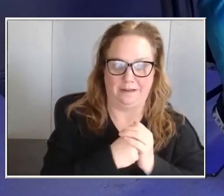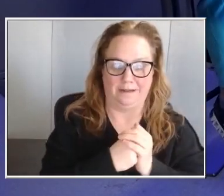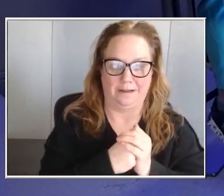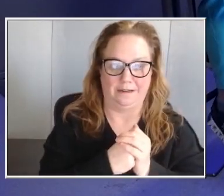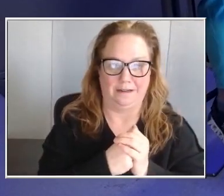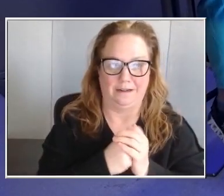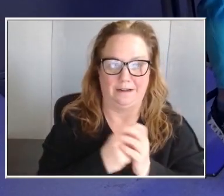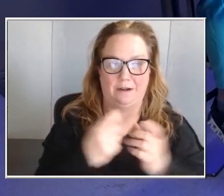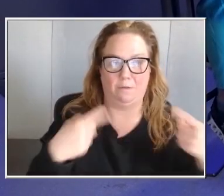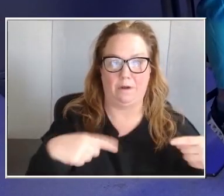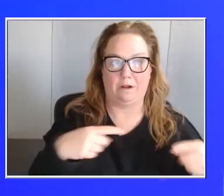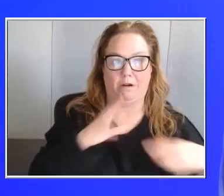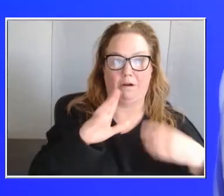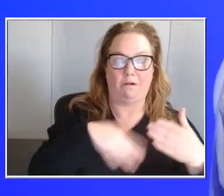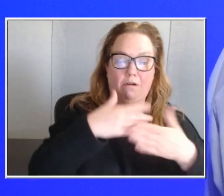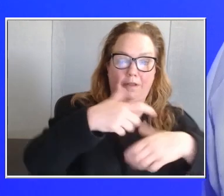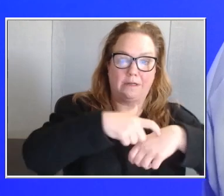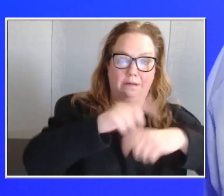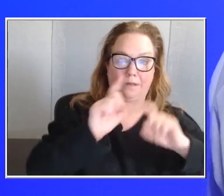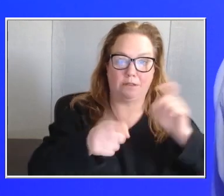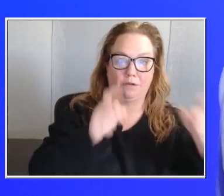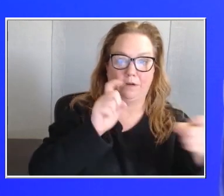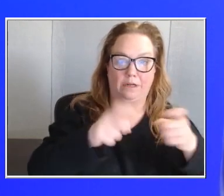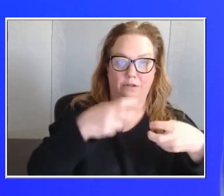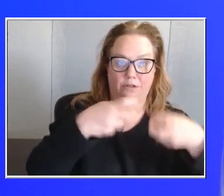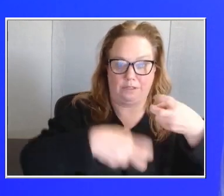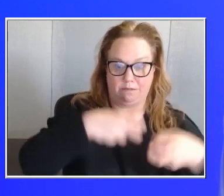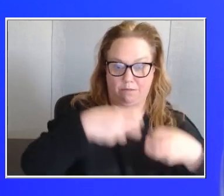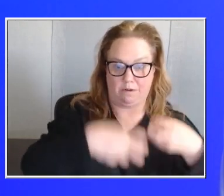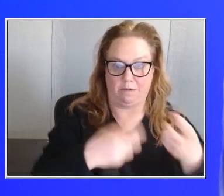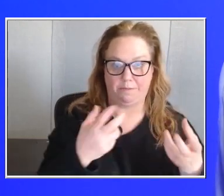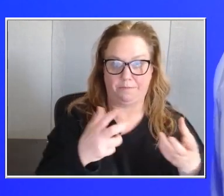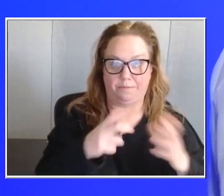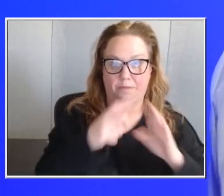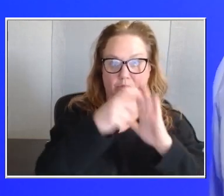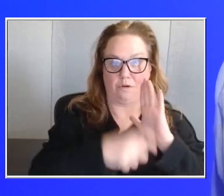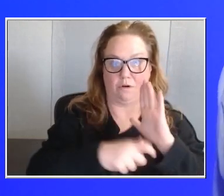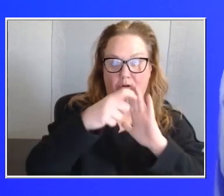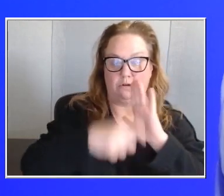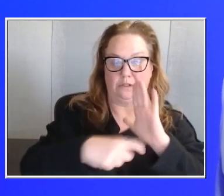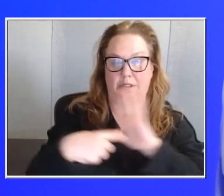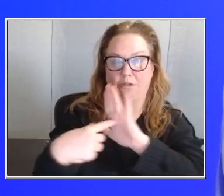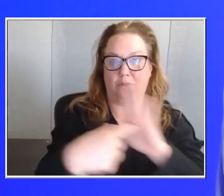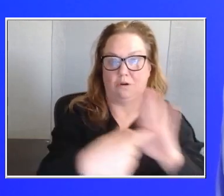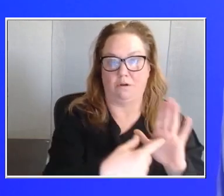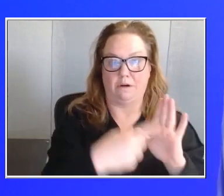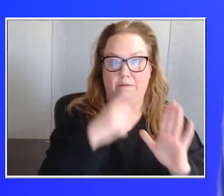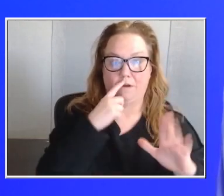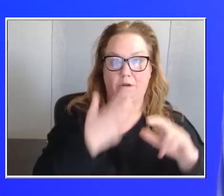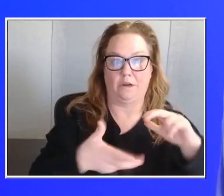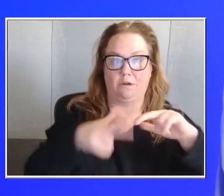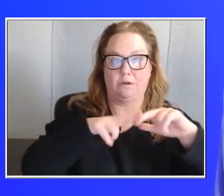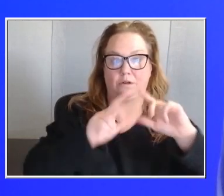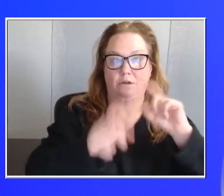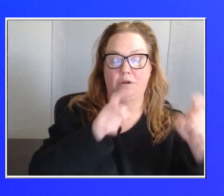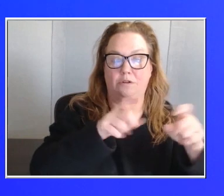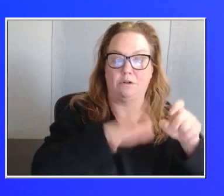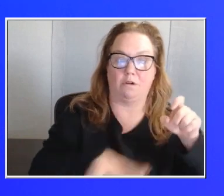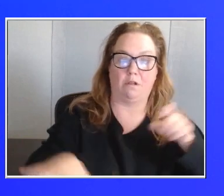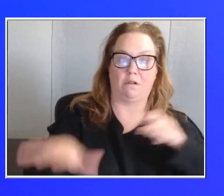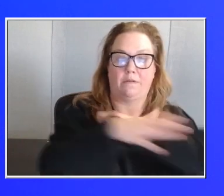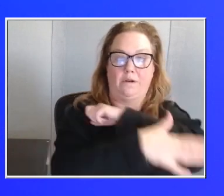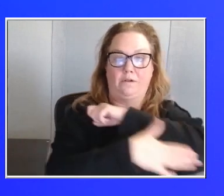for years that it's the donation is the problem. There's articles out there that show that if you increase donation nationwide, the